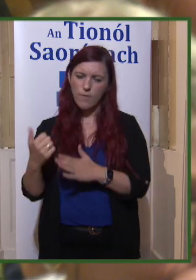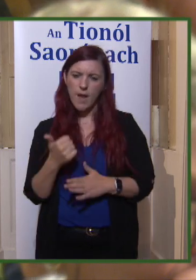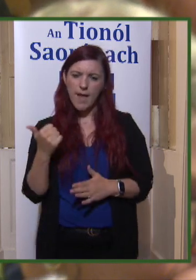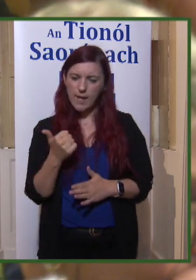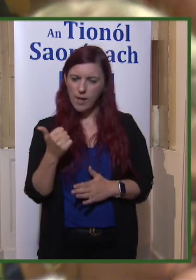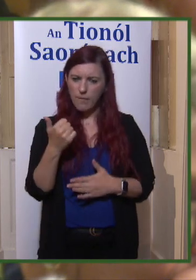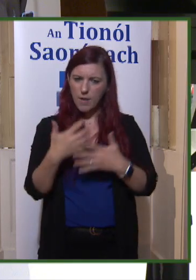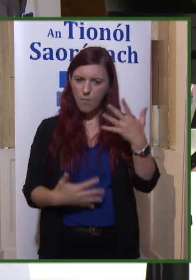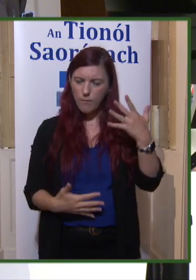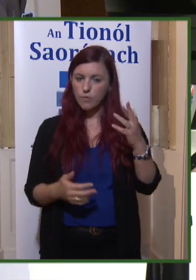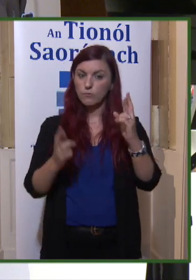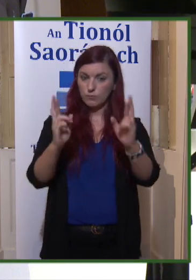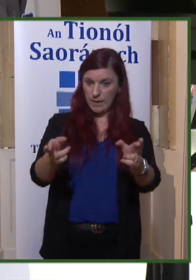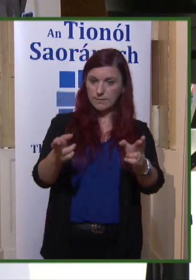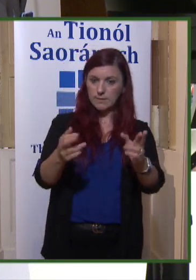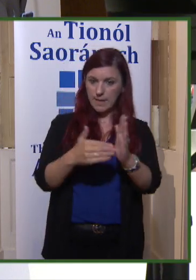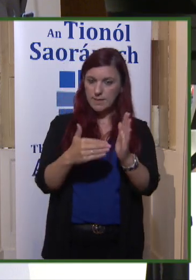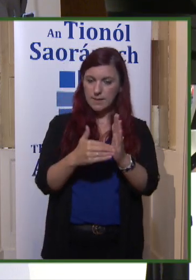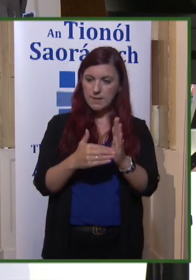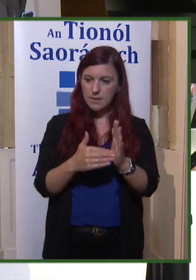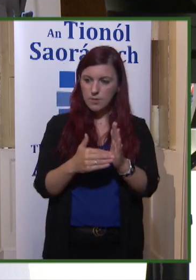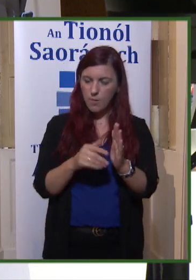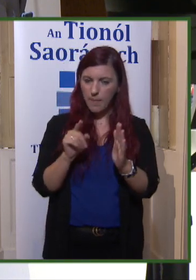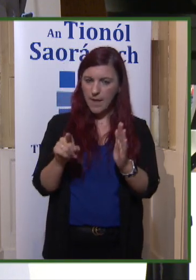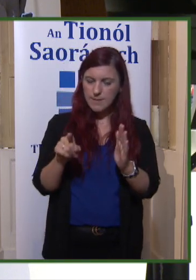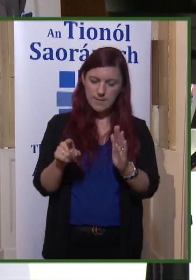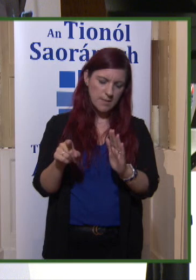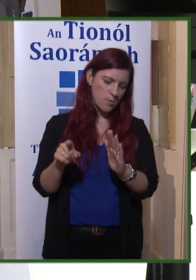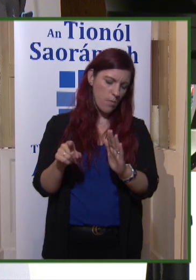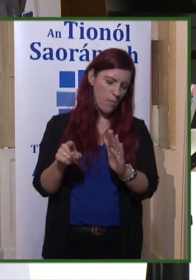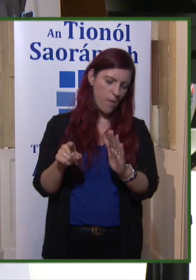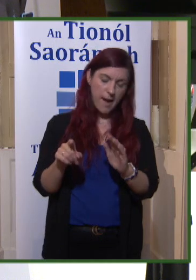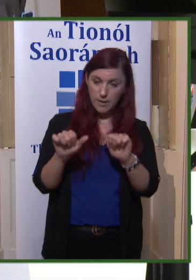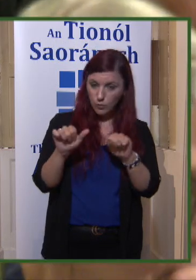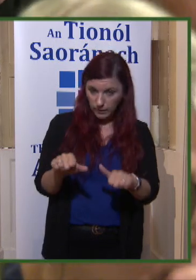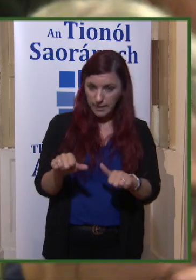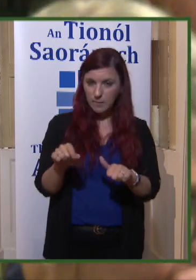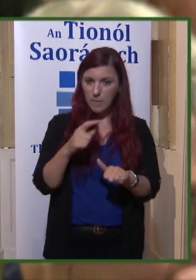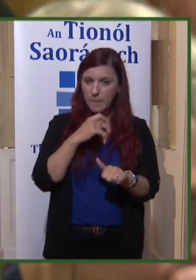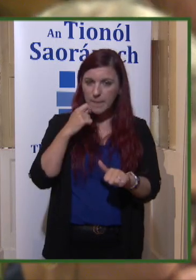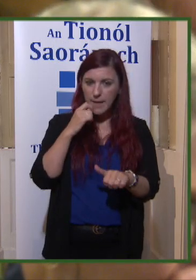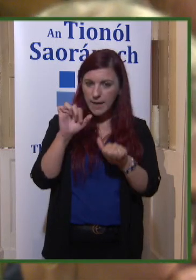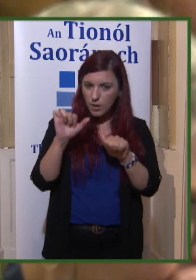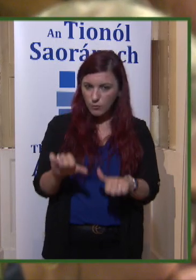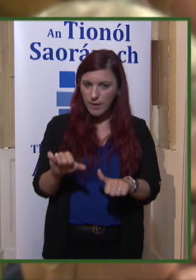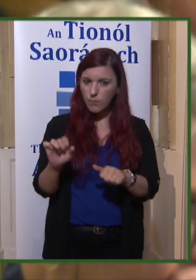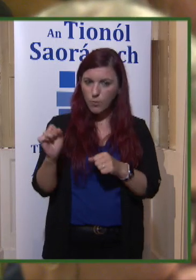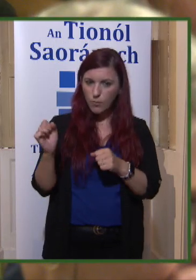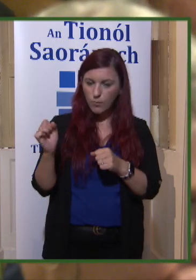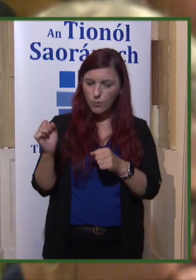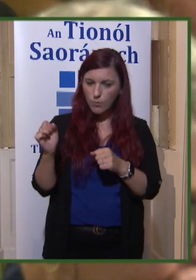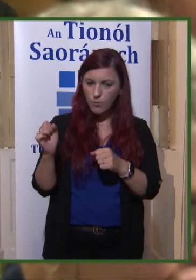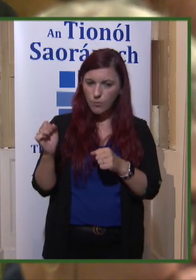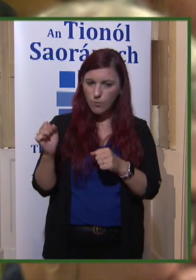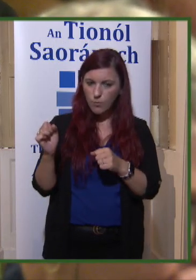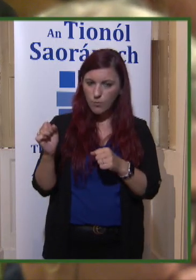above. Correct. So that I agree with gathering names, I agree with providing a deposit, but I